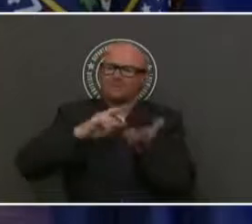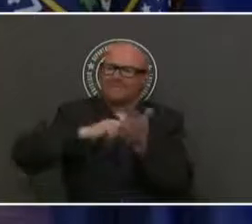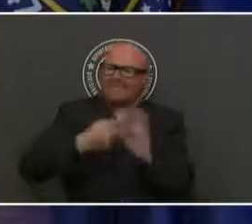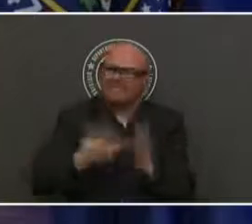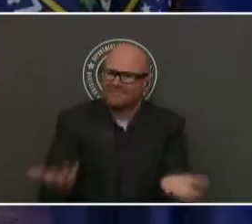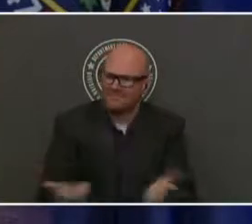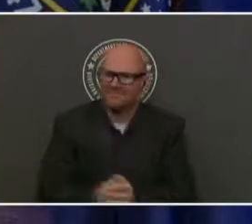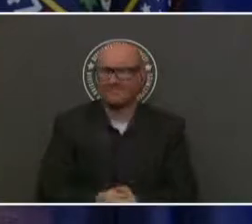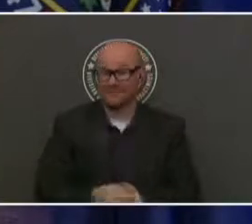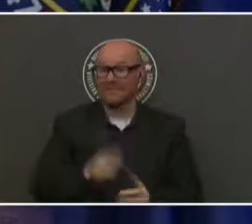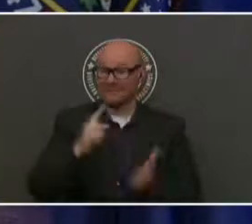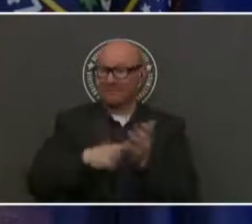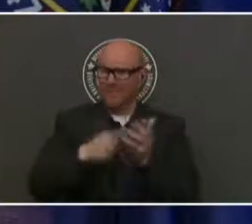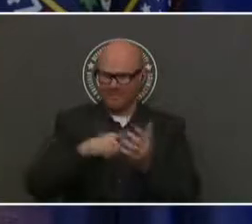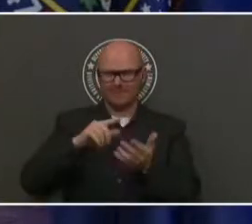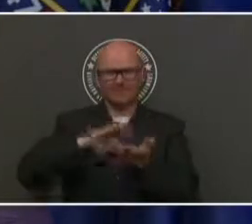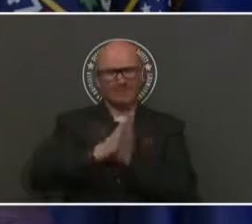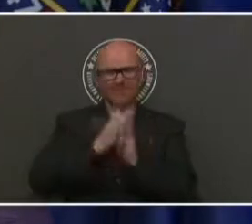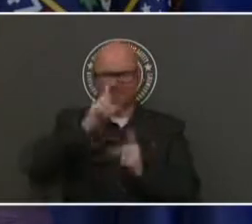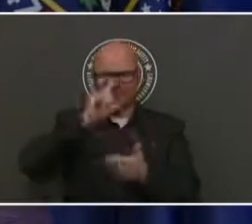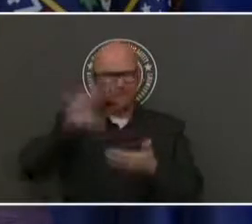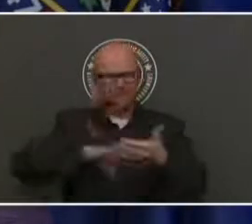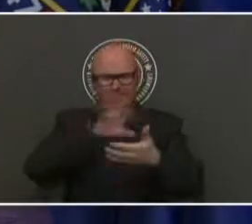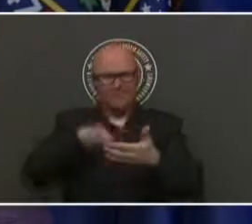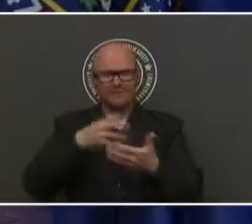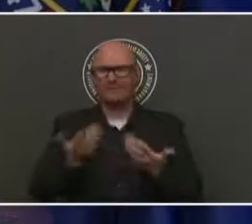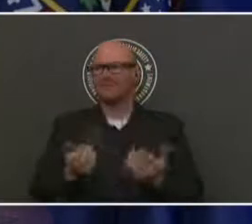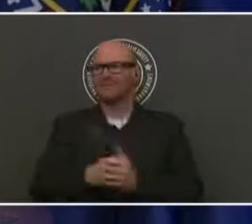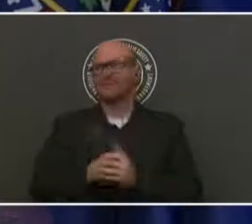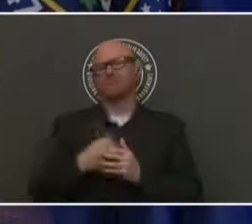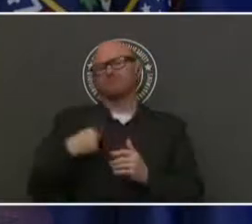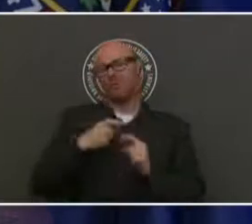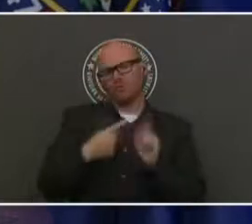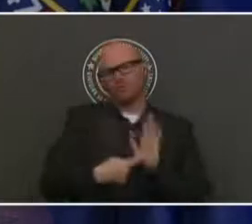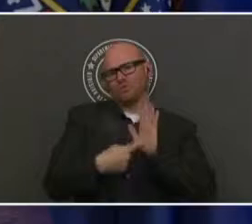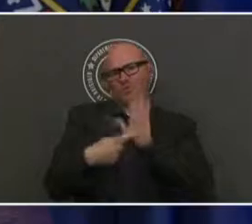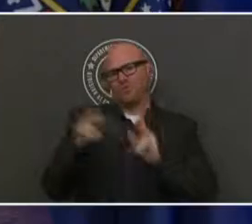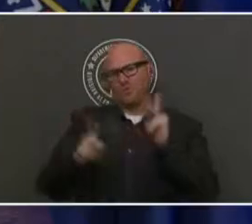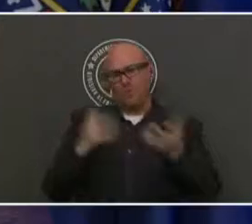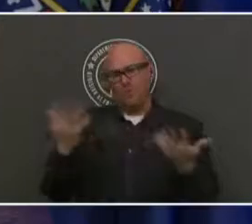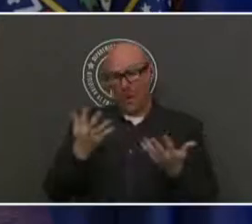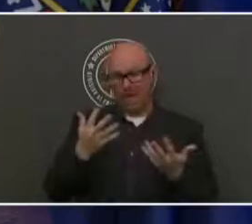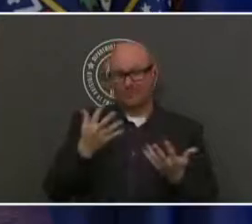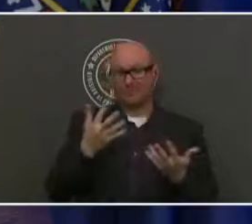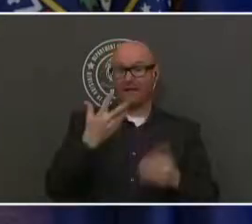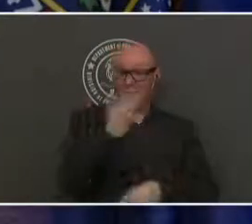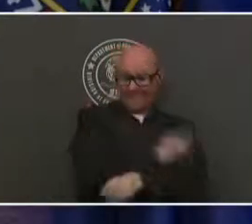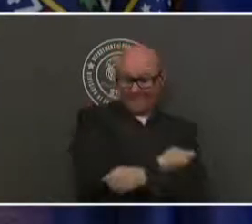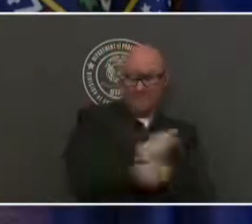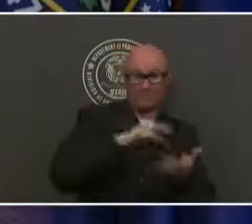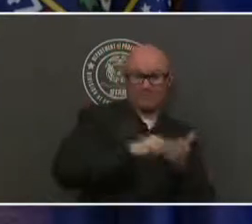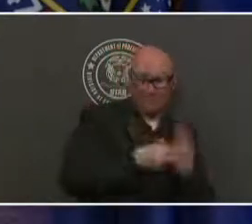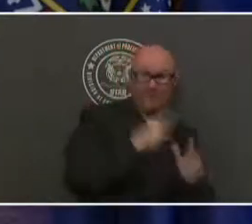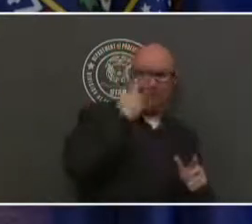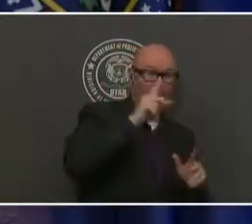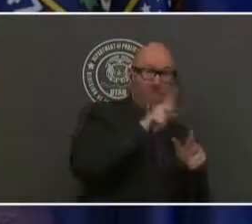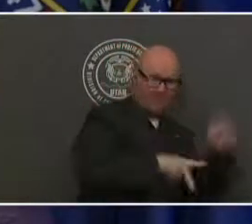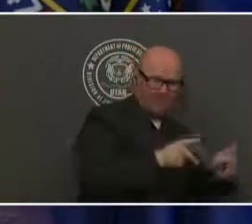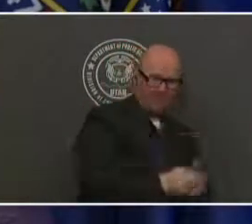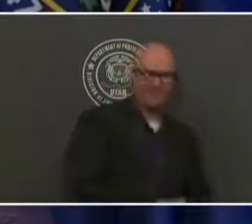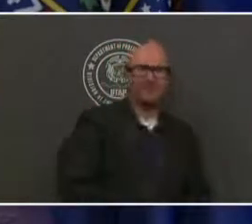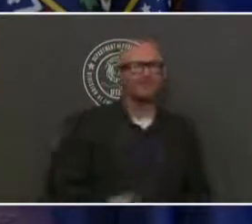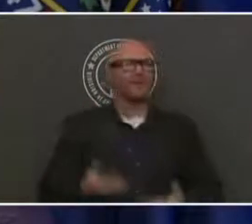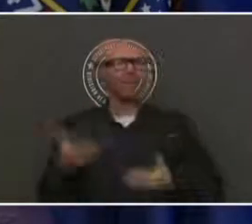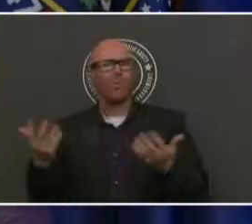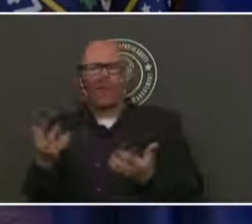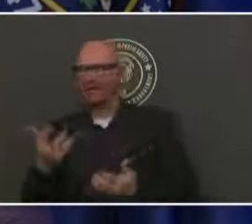confusing. And so we want to point out what this means, what it doesn't mean, maybe more importantly, and who is at risk